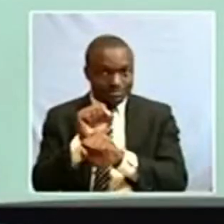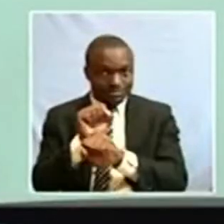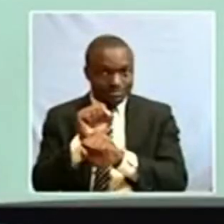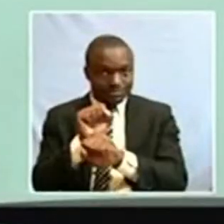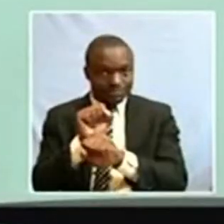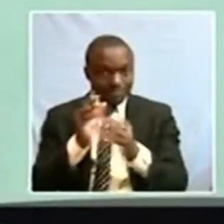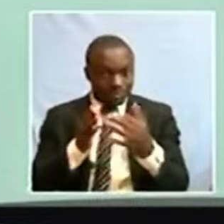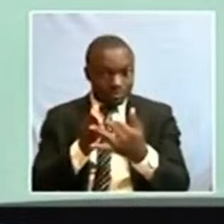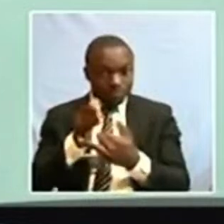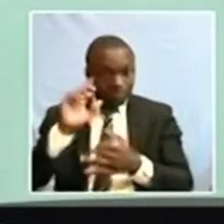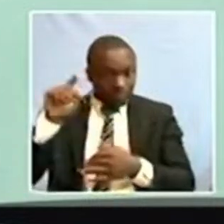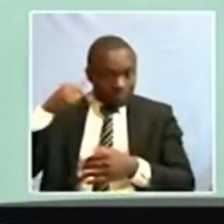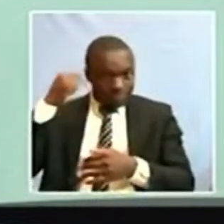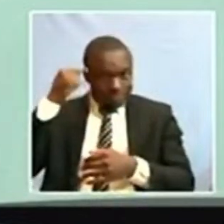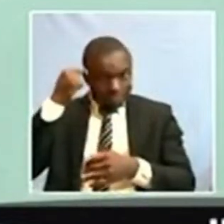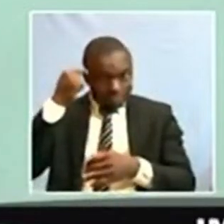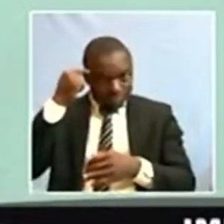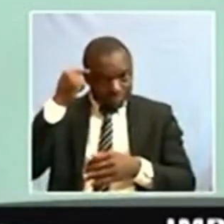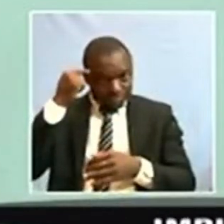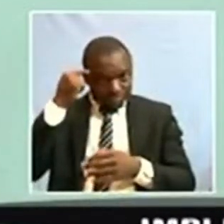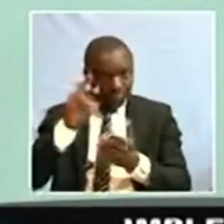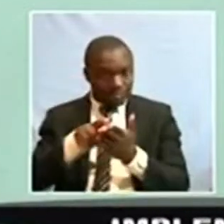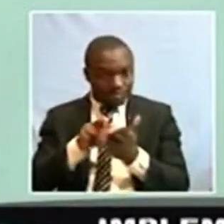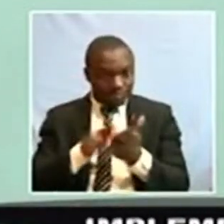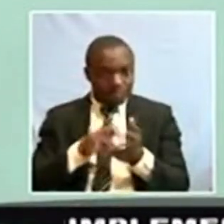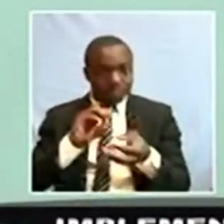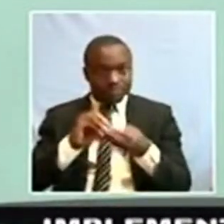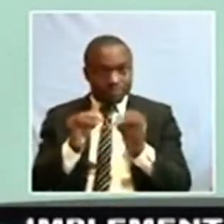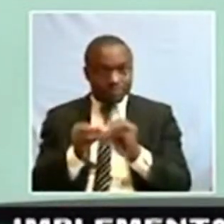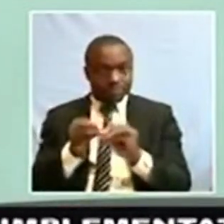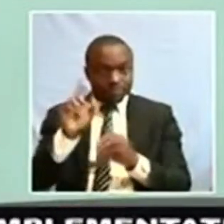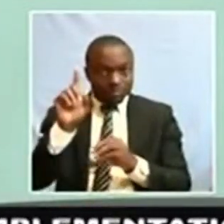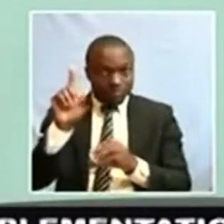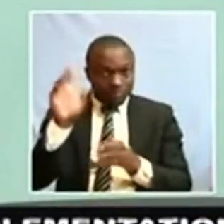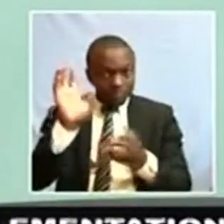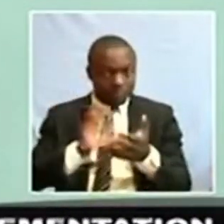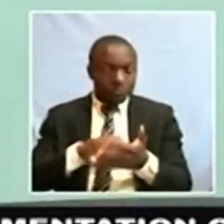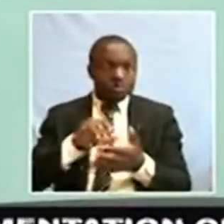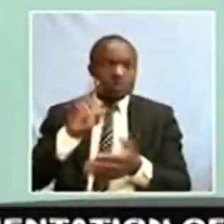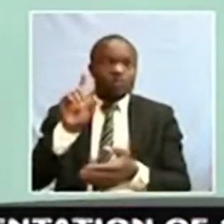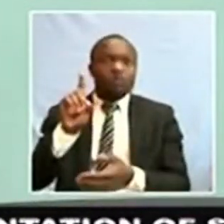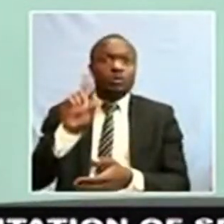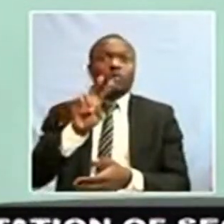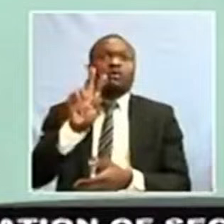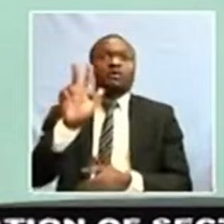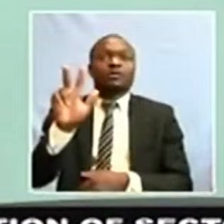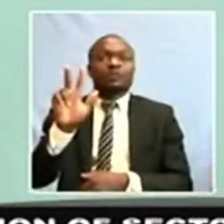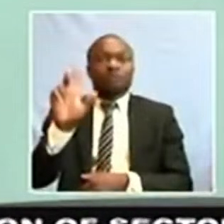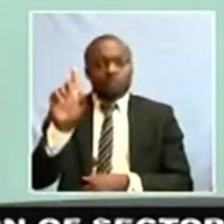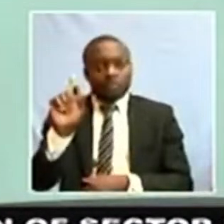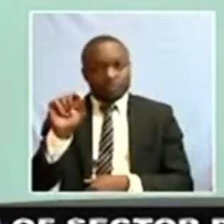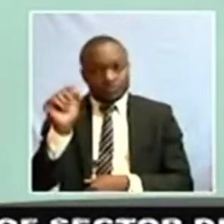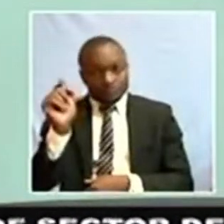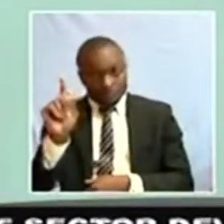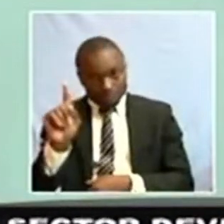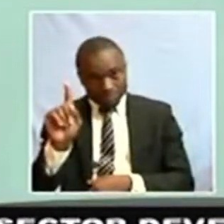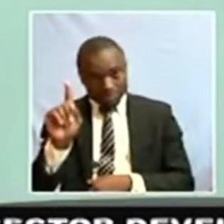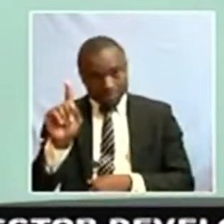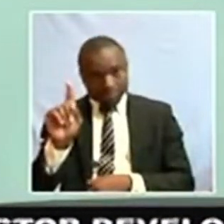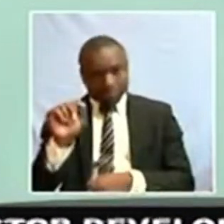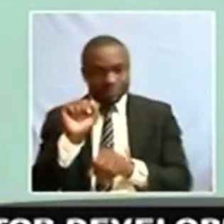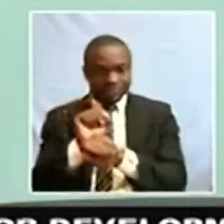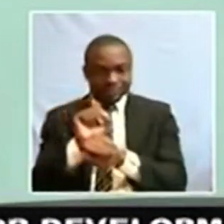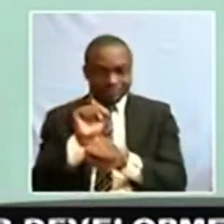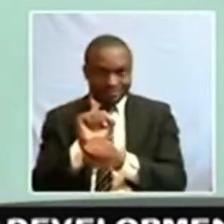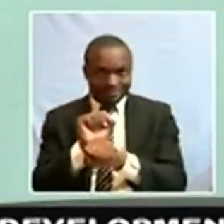a government gazette notice of 1123 of 2021 of the statutory functions